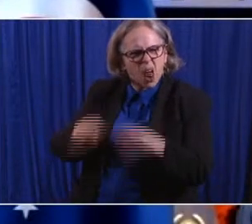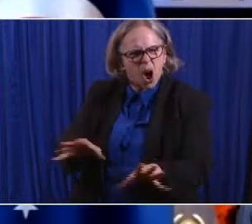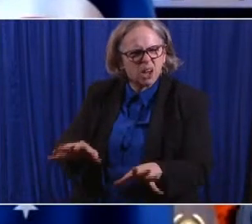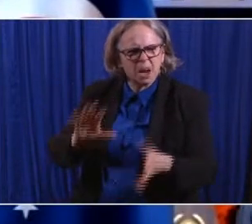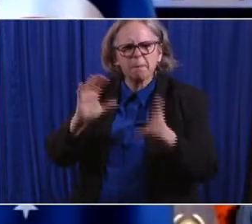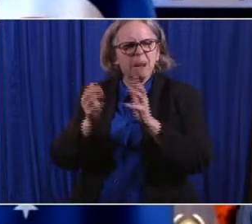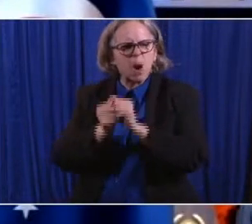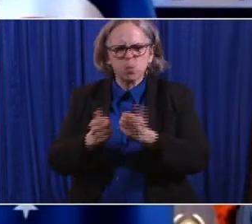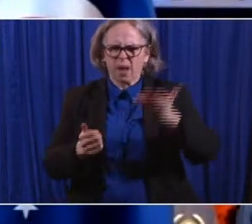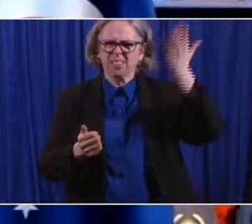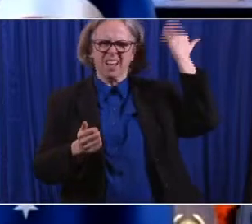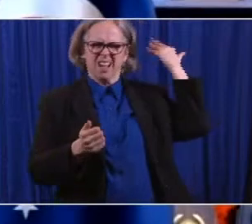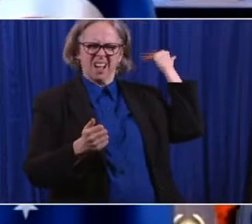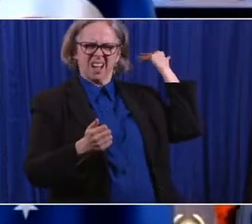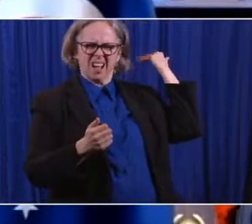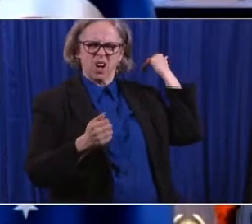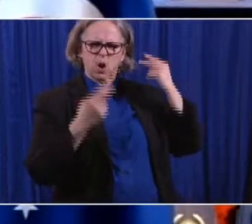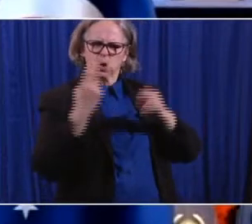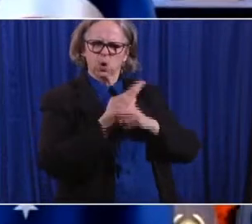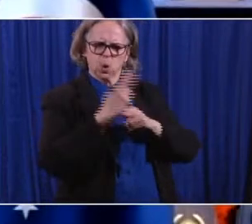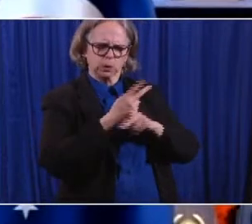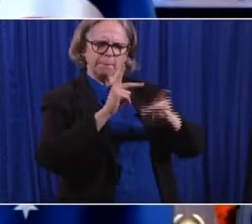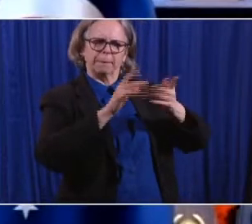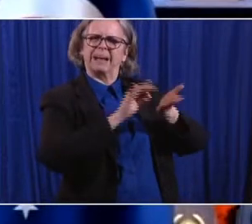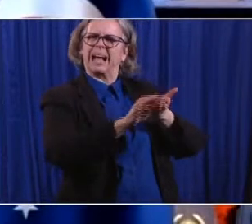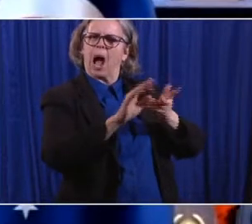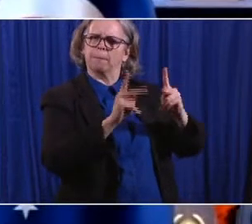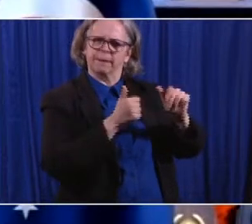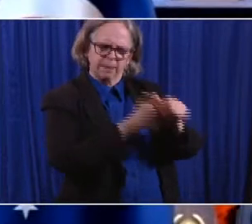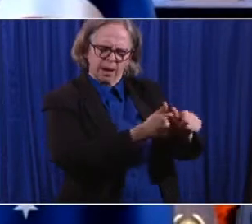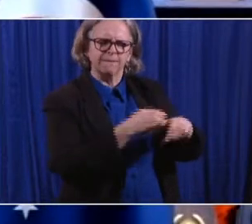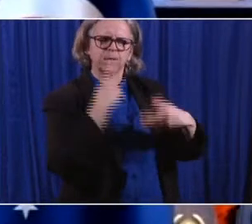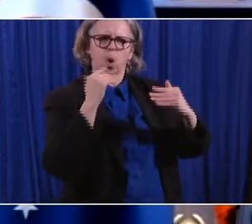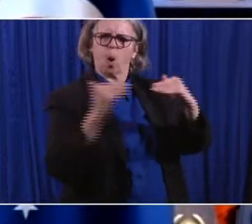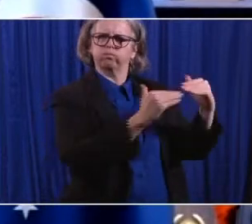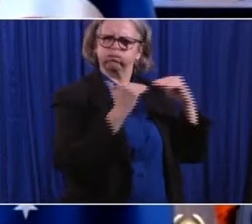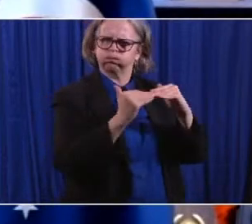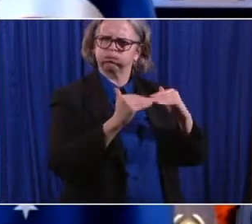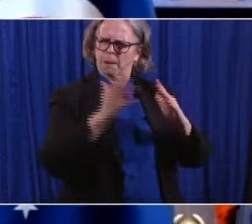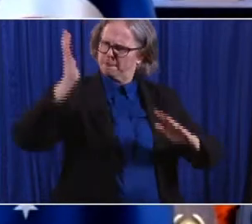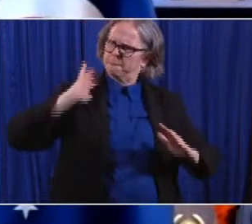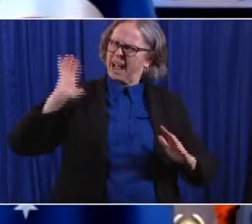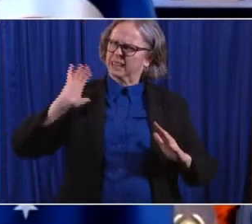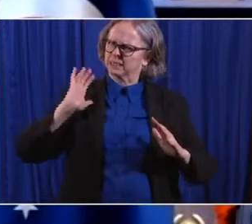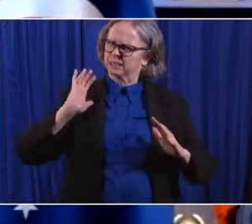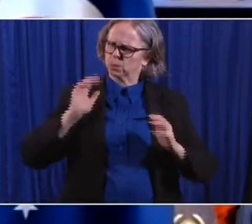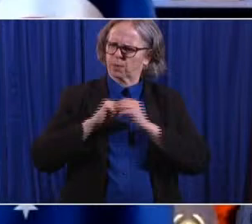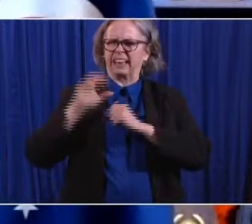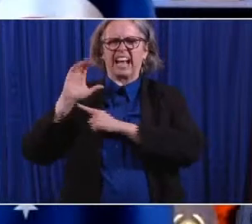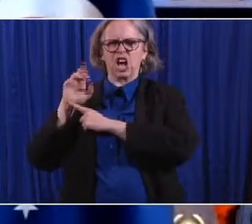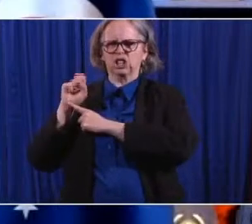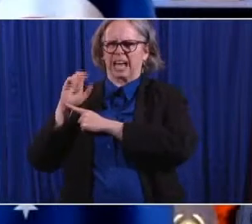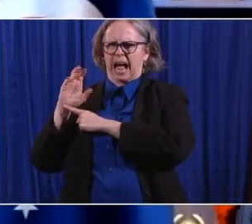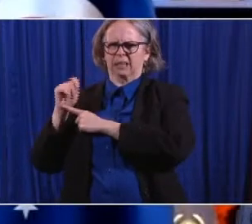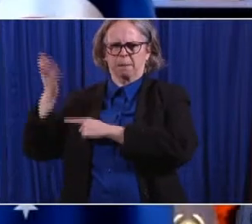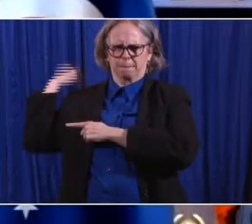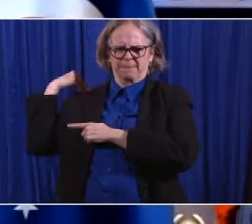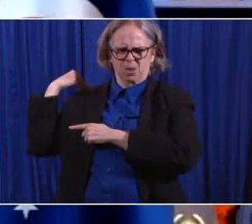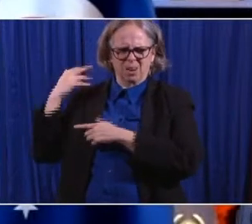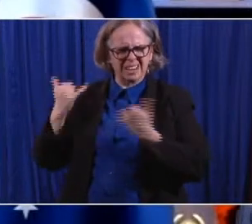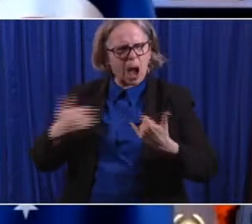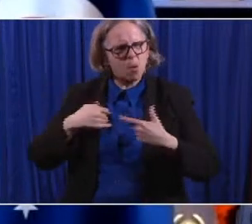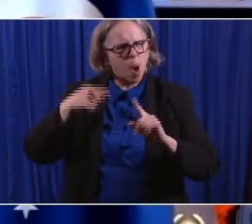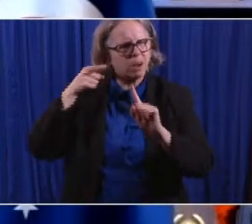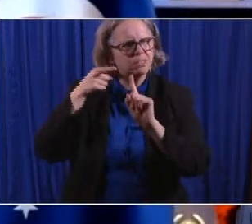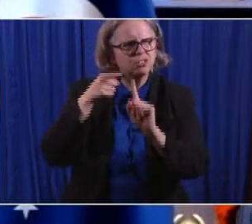equitable population-based formula, which has been used in the past. And I want to highlight the fact that Governor